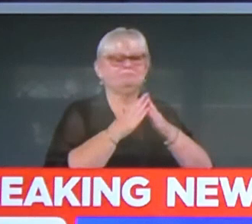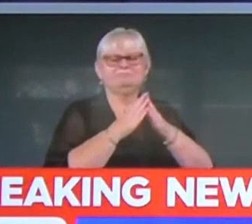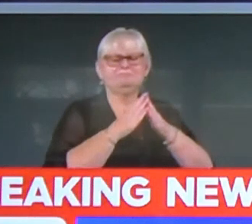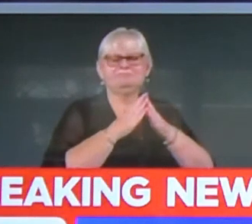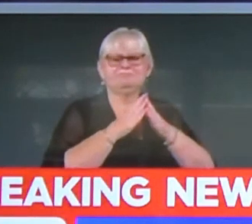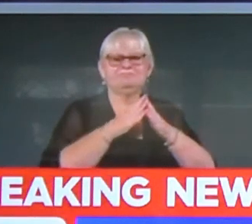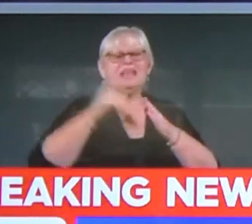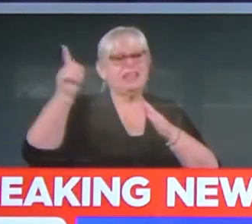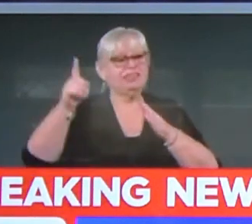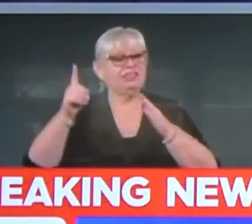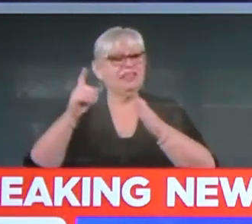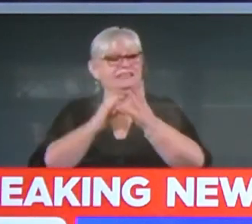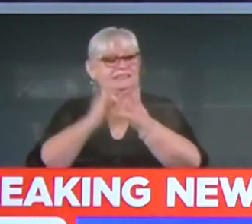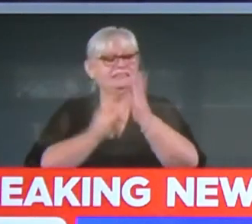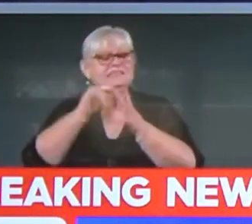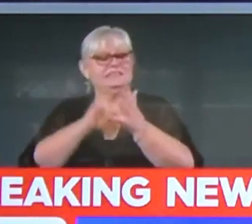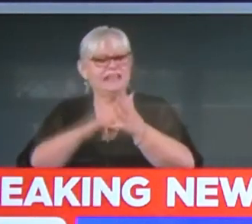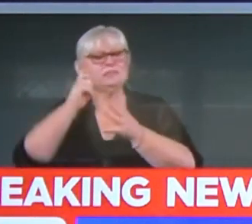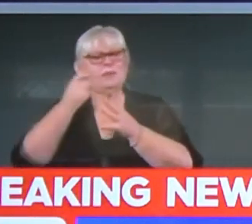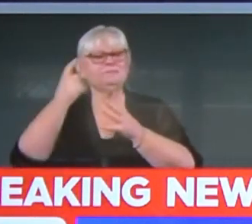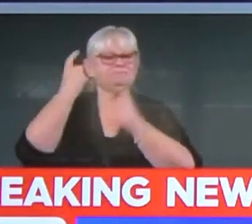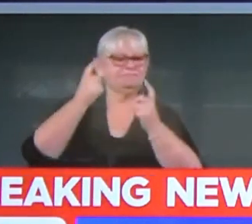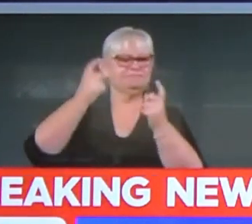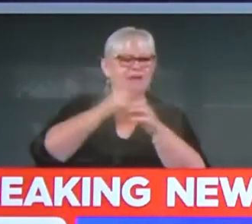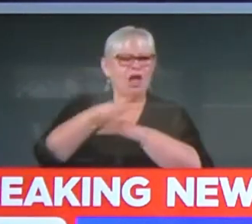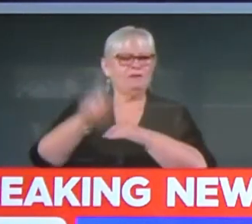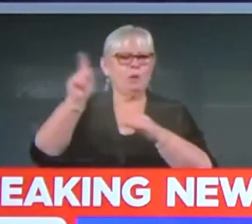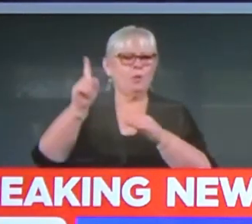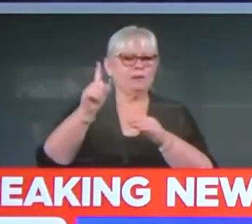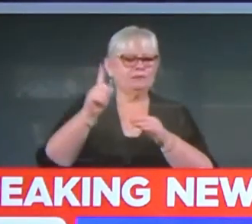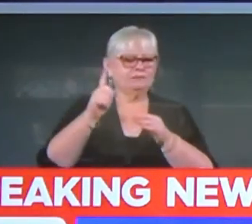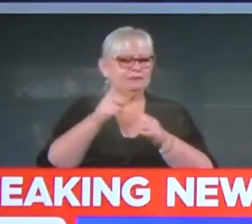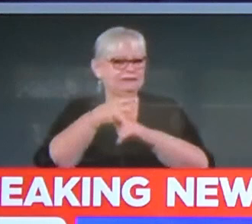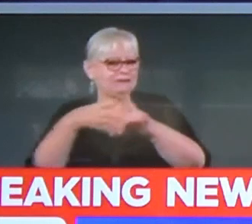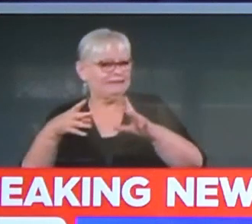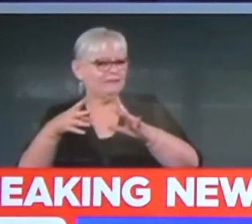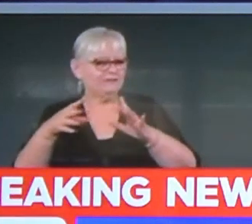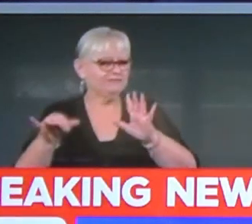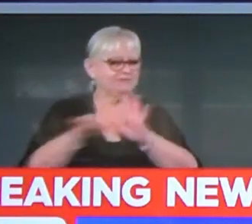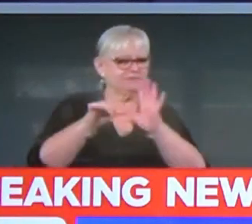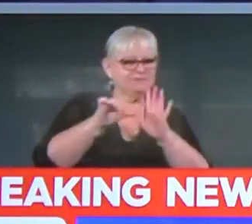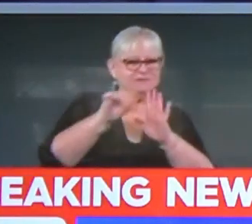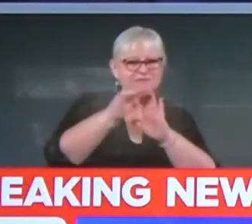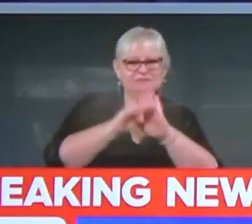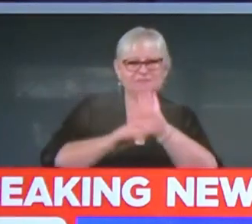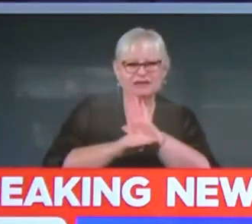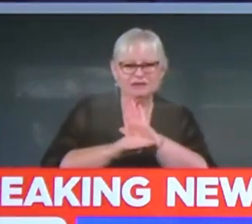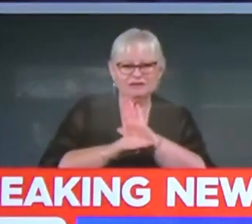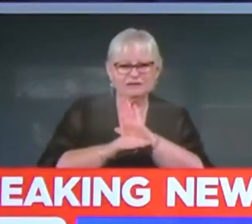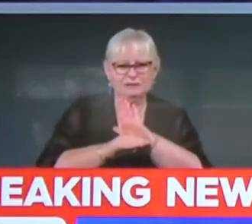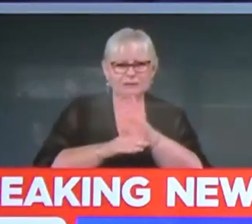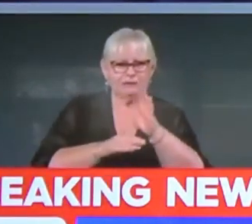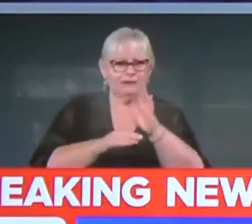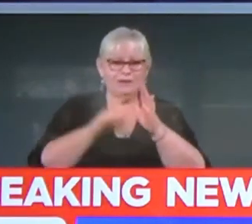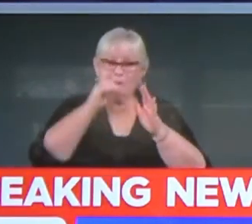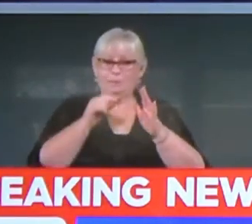states and territories will particularly be looking at that one and be considering whether they will put specific measures in place that could lead